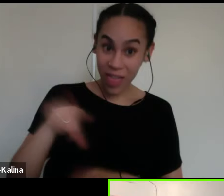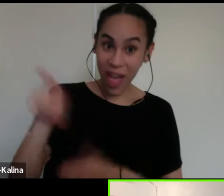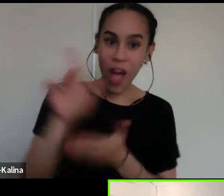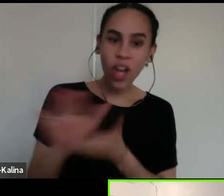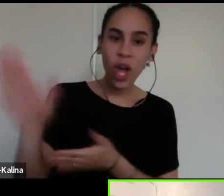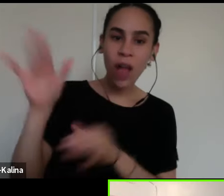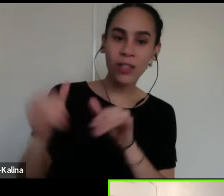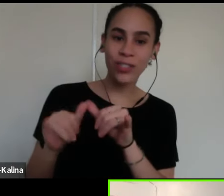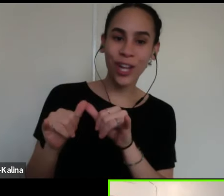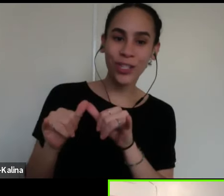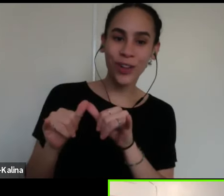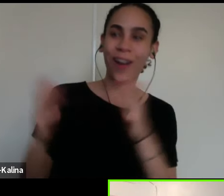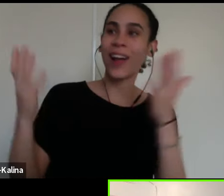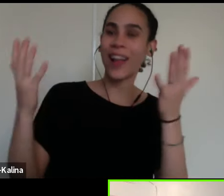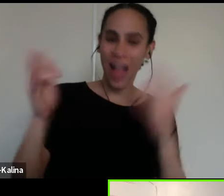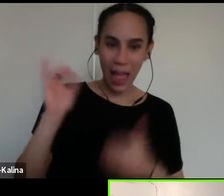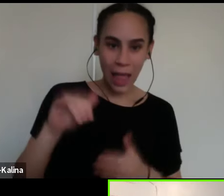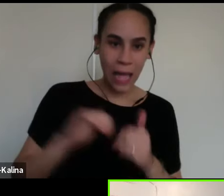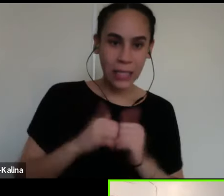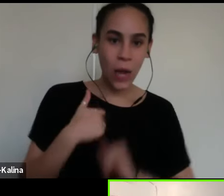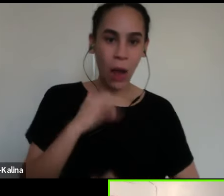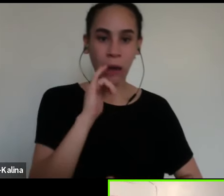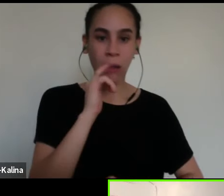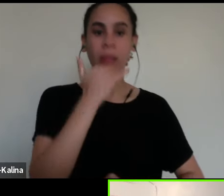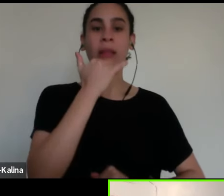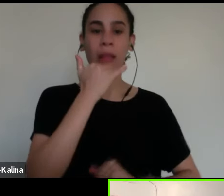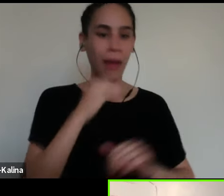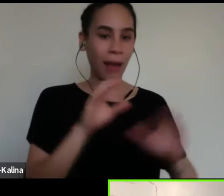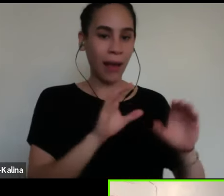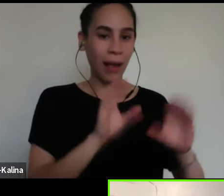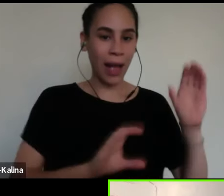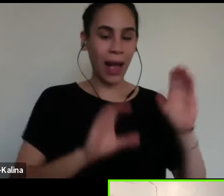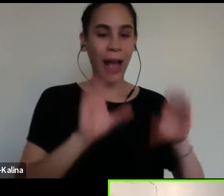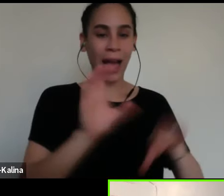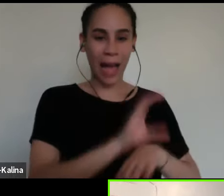is the story of how I accidentally became a computer scientist.